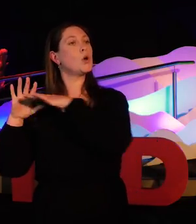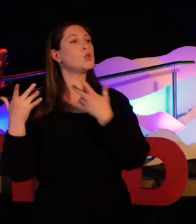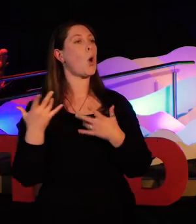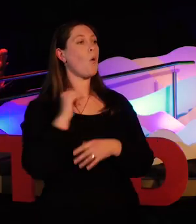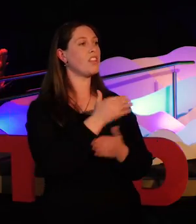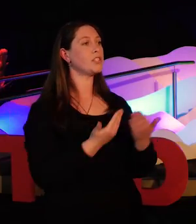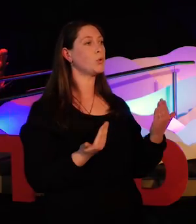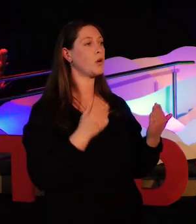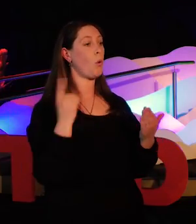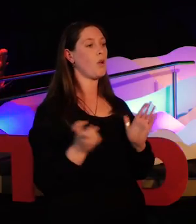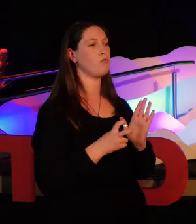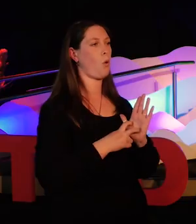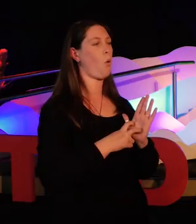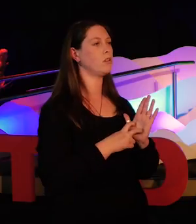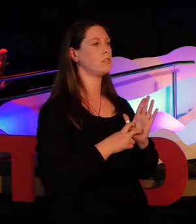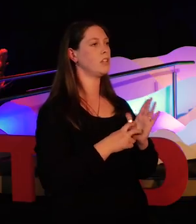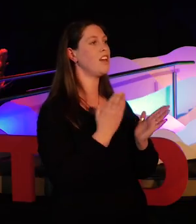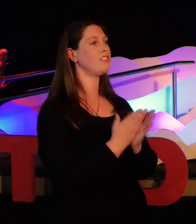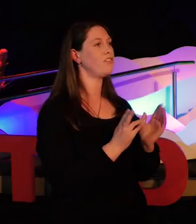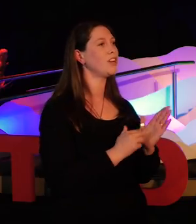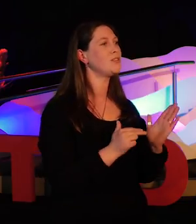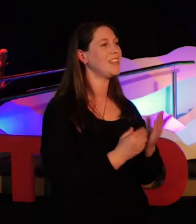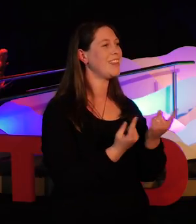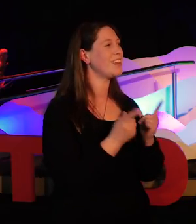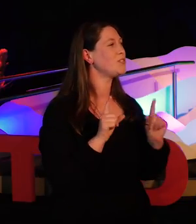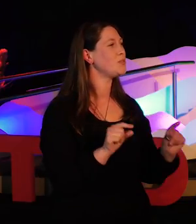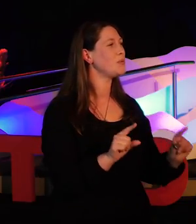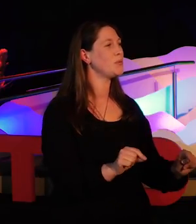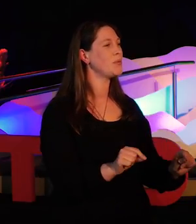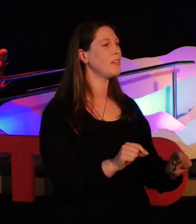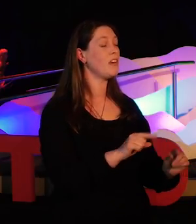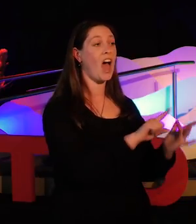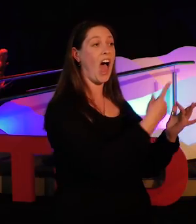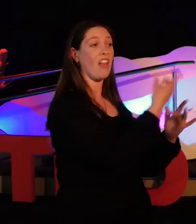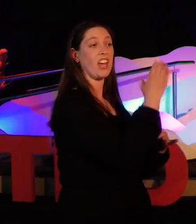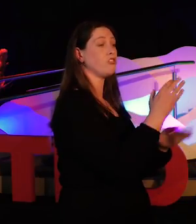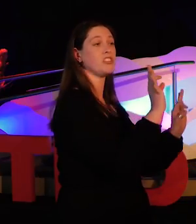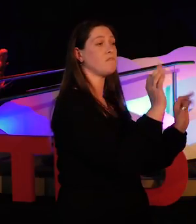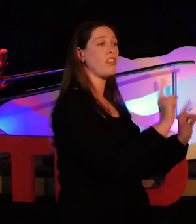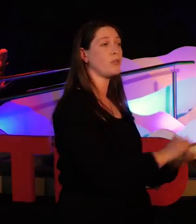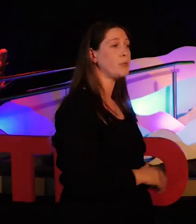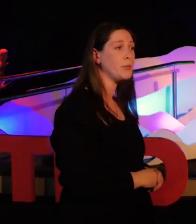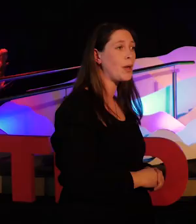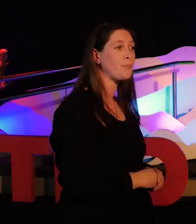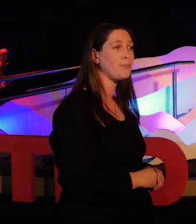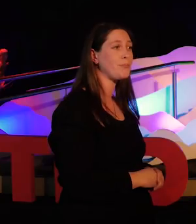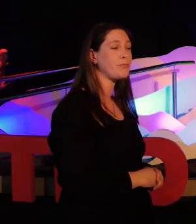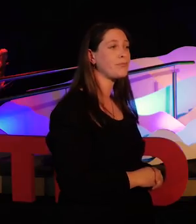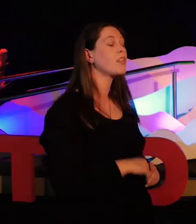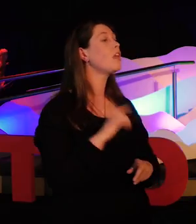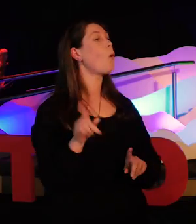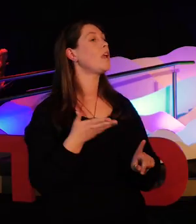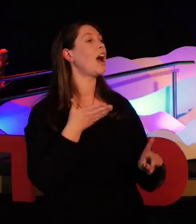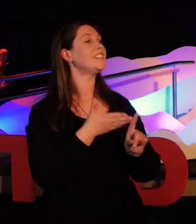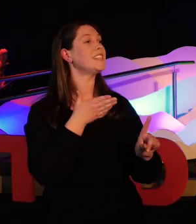so we record this story, and it's a very New Zealand thing to do. No other country's doing this.